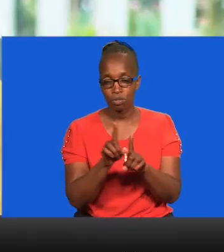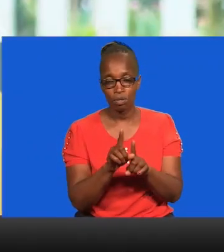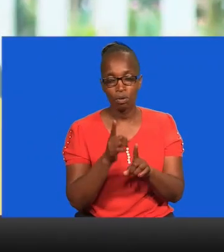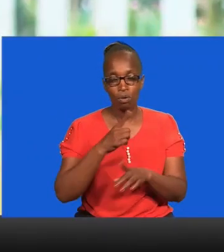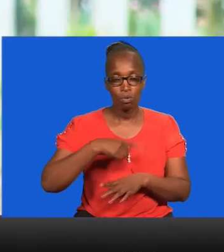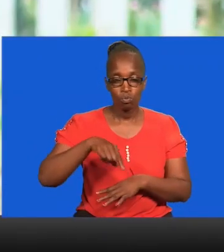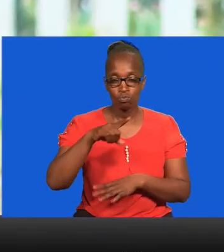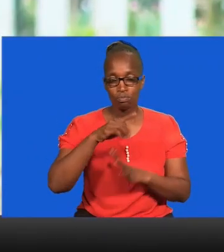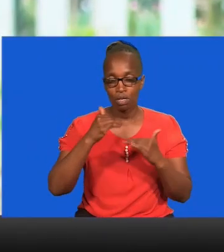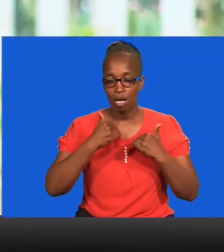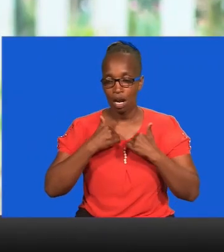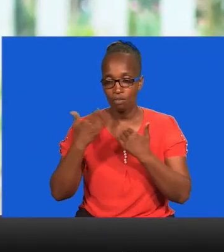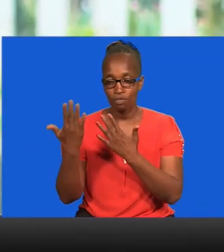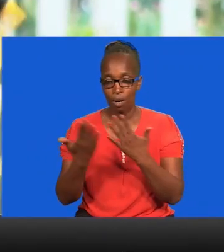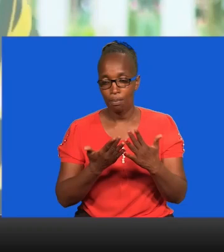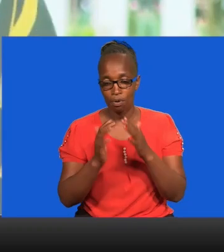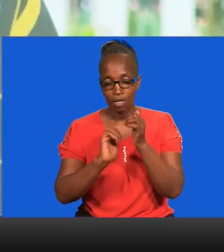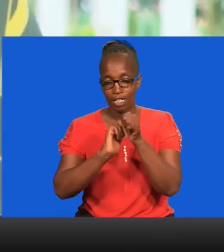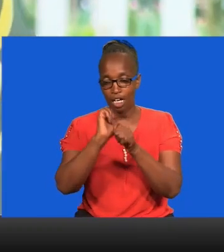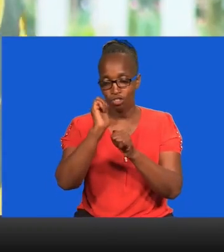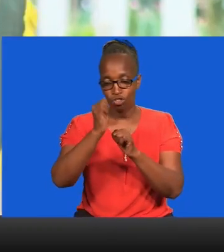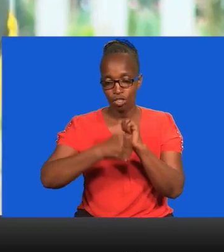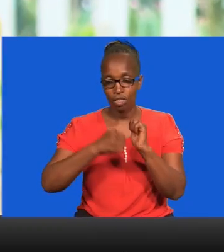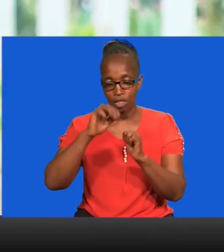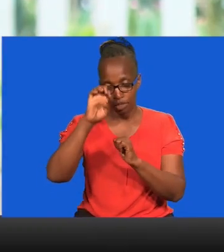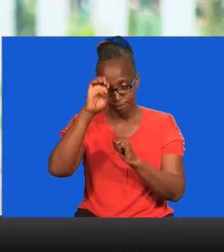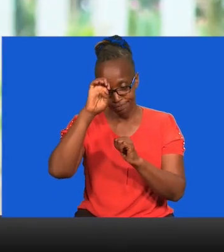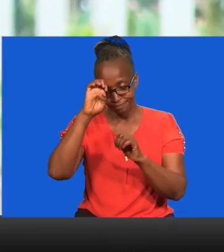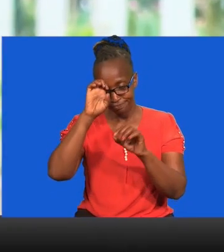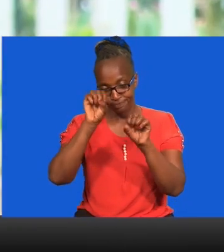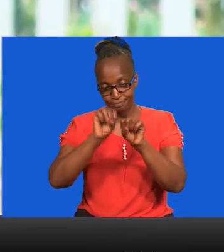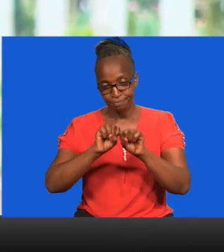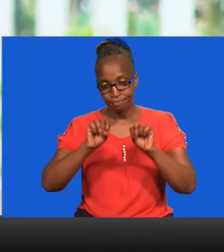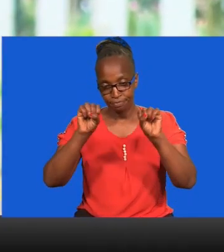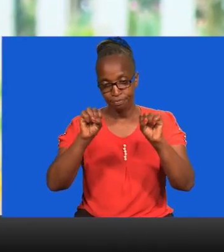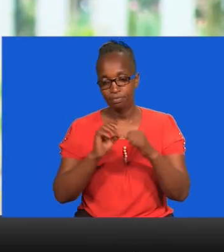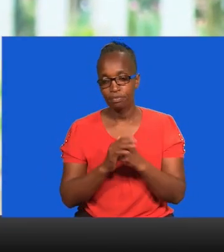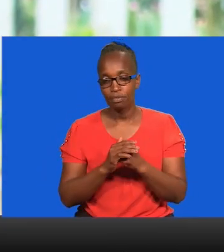and we have transformed our education system.